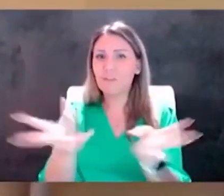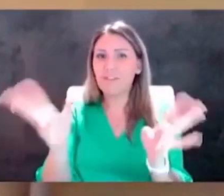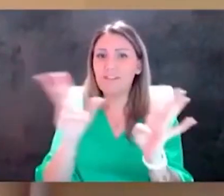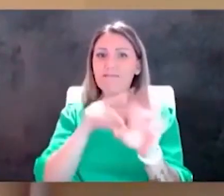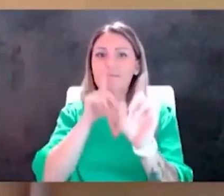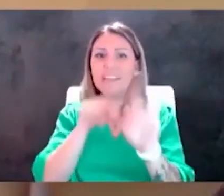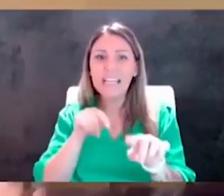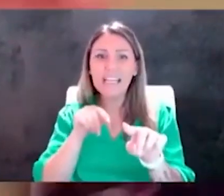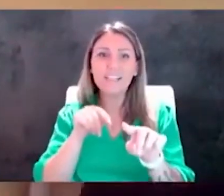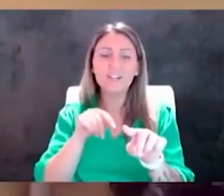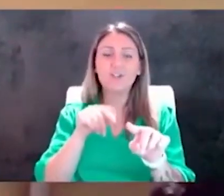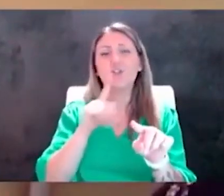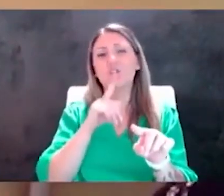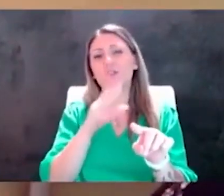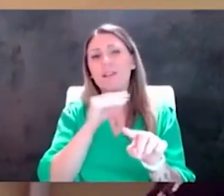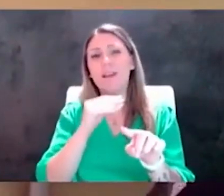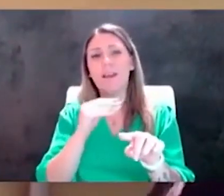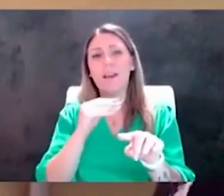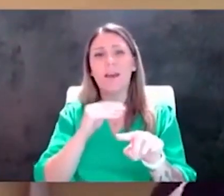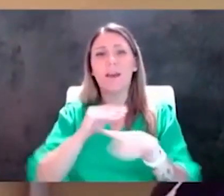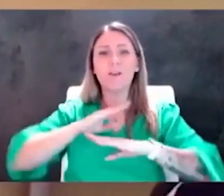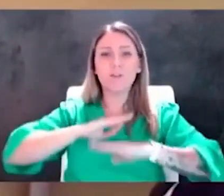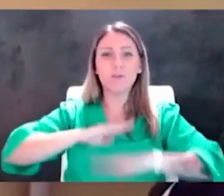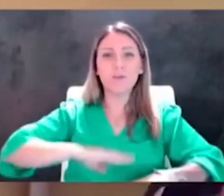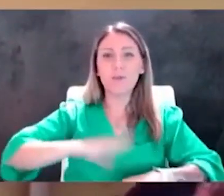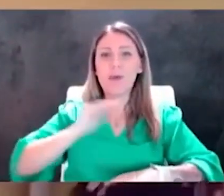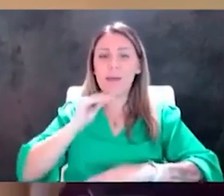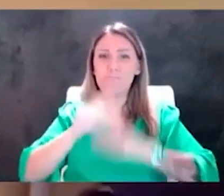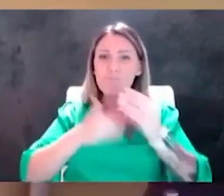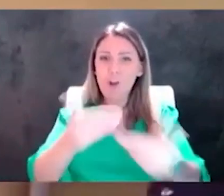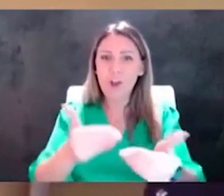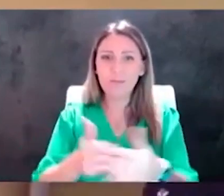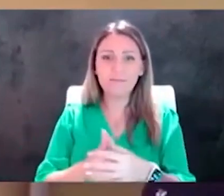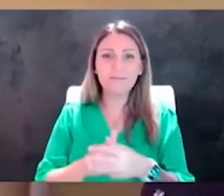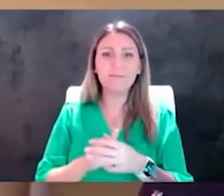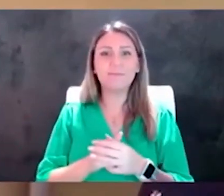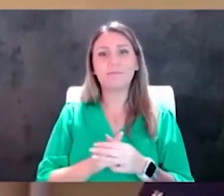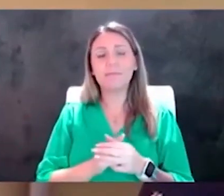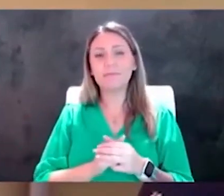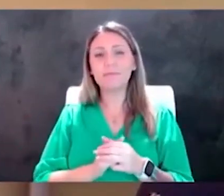some relief and some progress? I